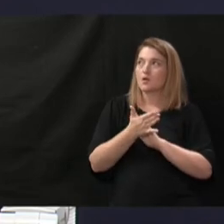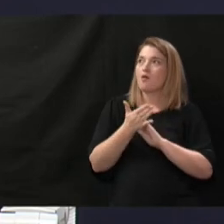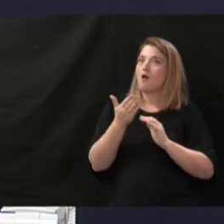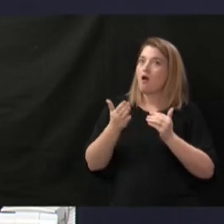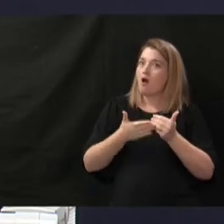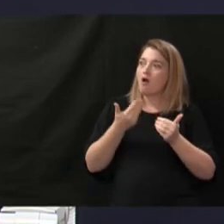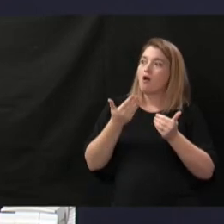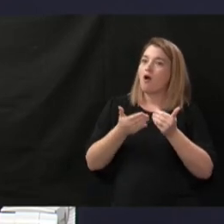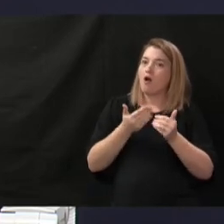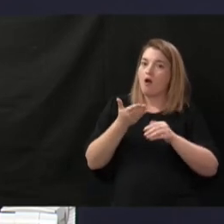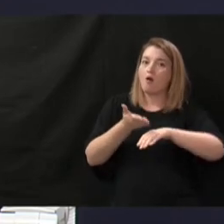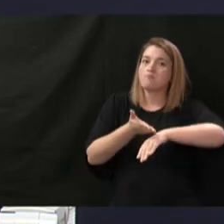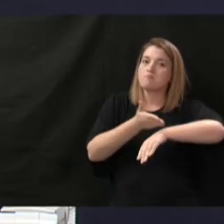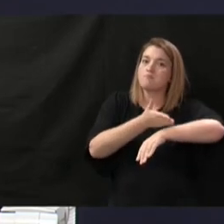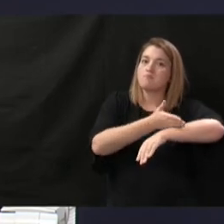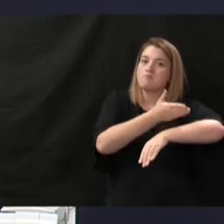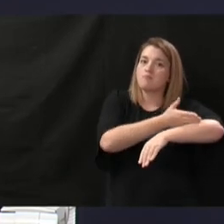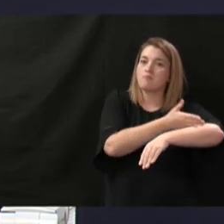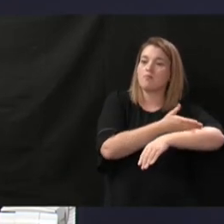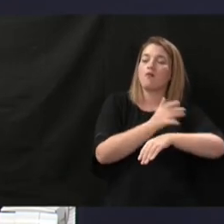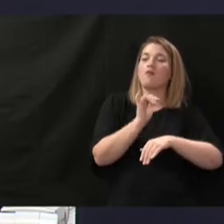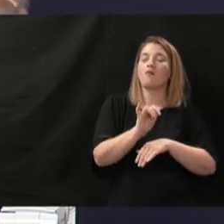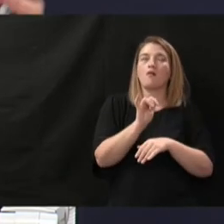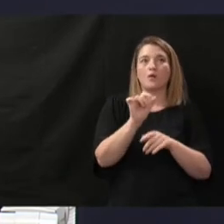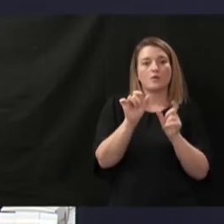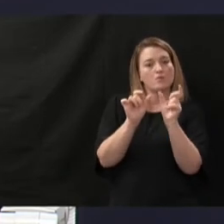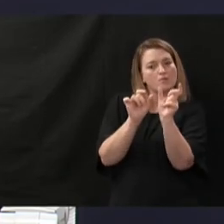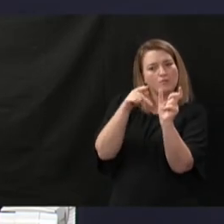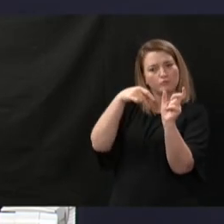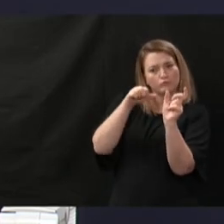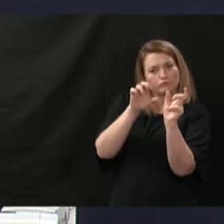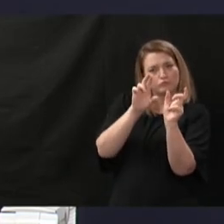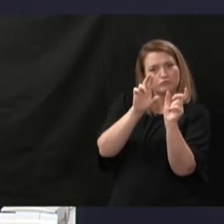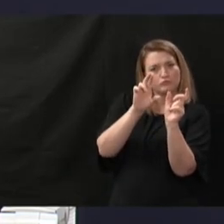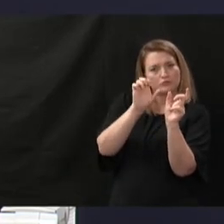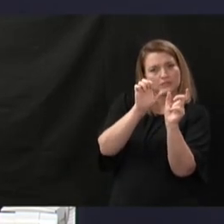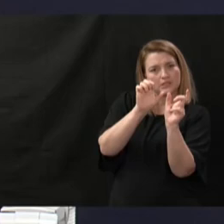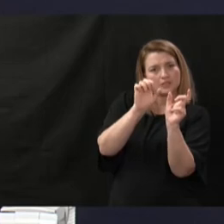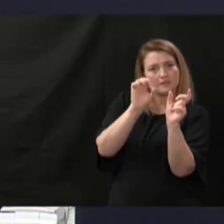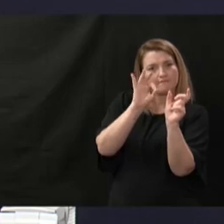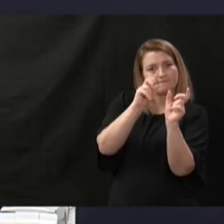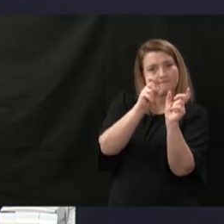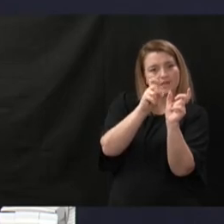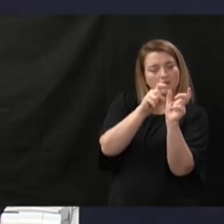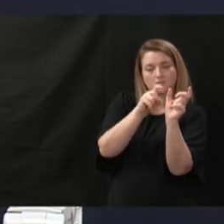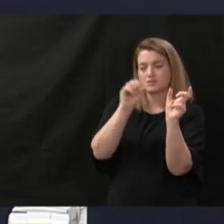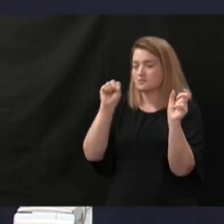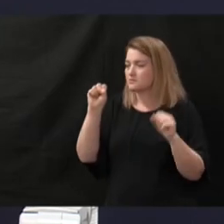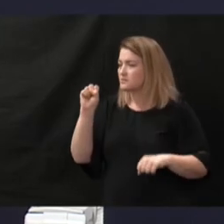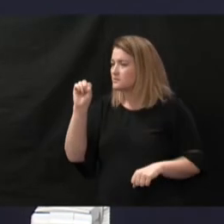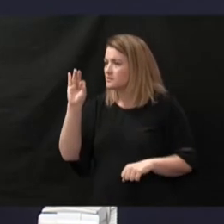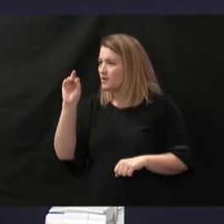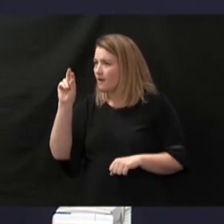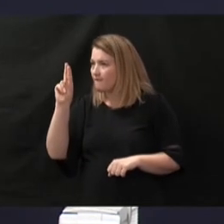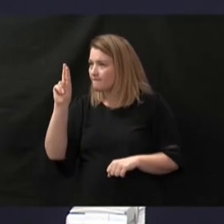it's just, if they know prefixes and suffixes and they go together, and this one is, it's just, ooh, I gotta switch.